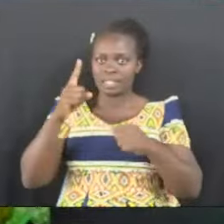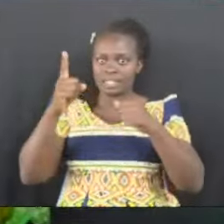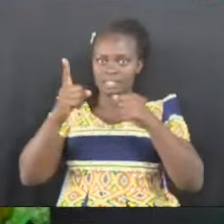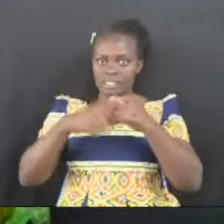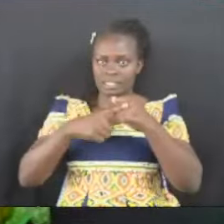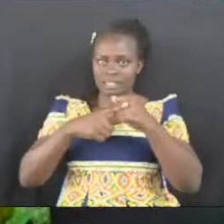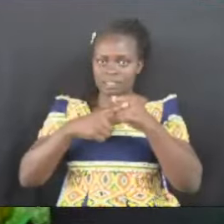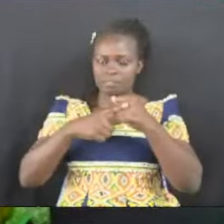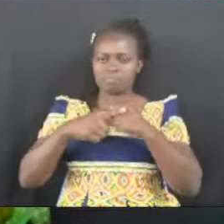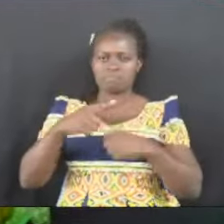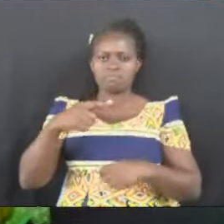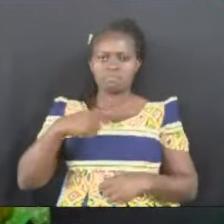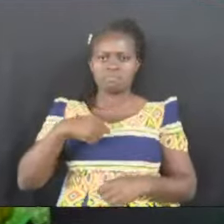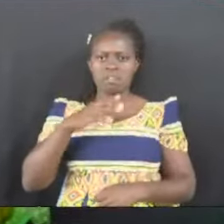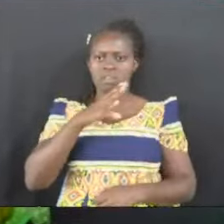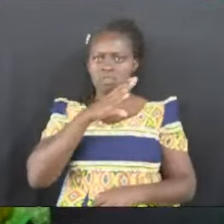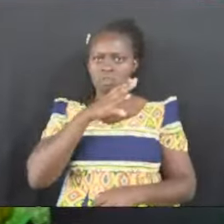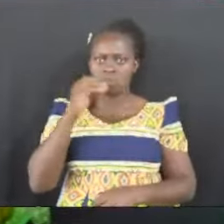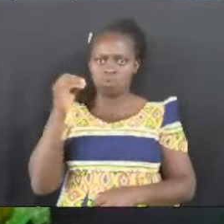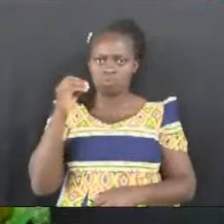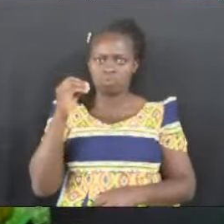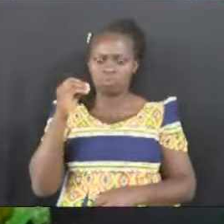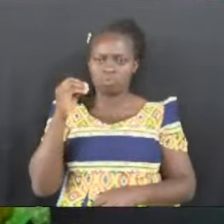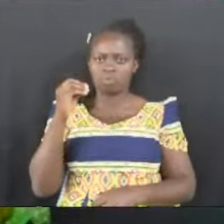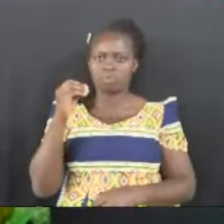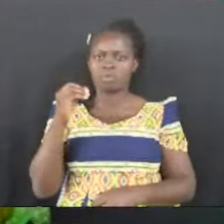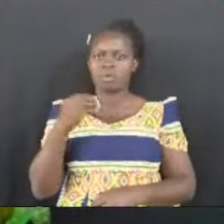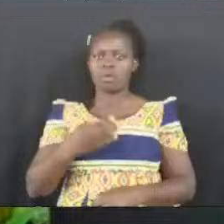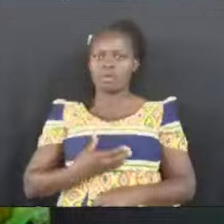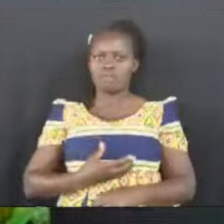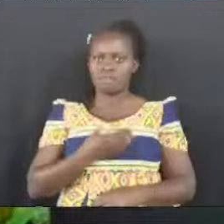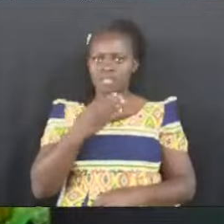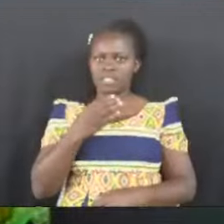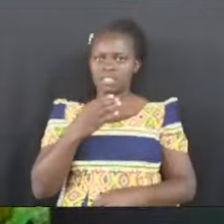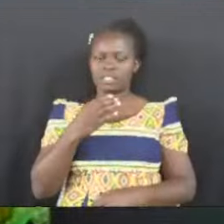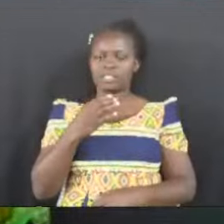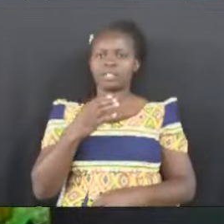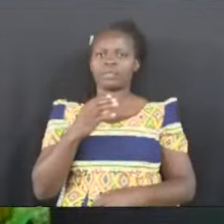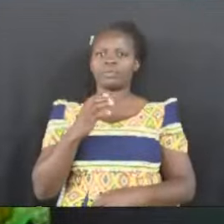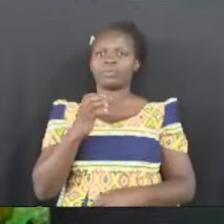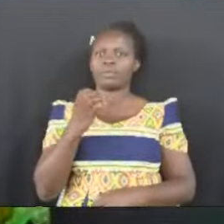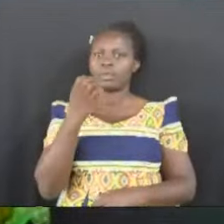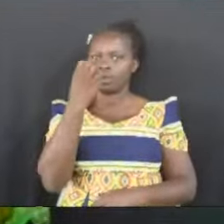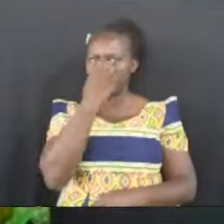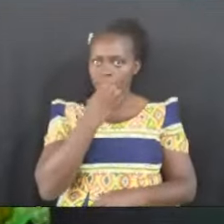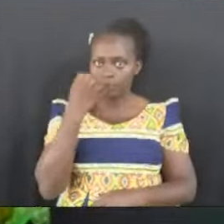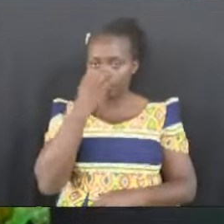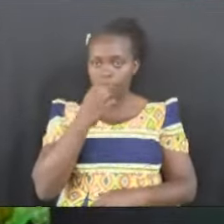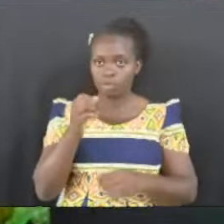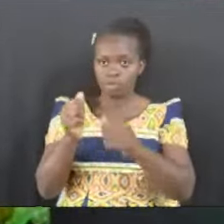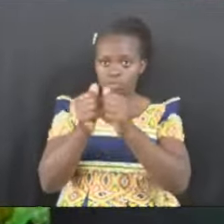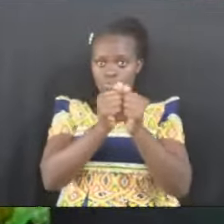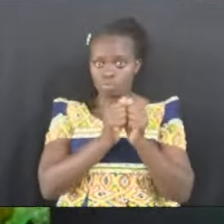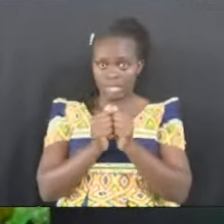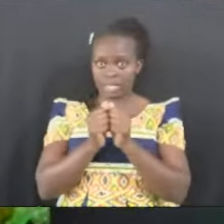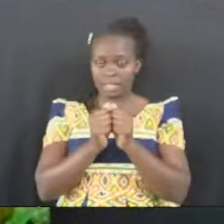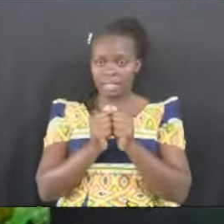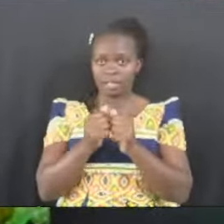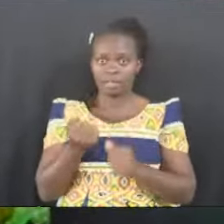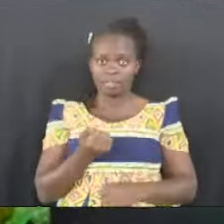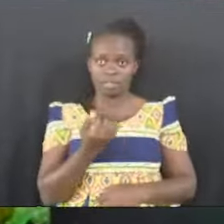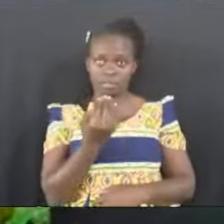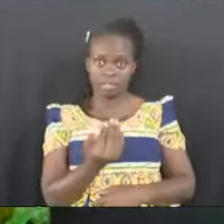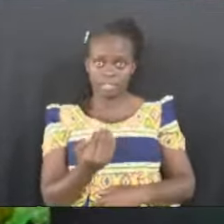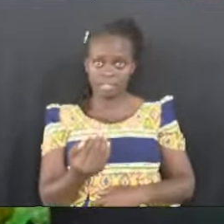I went to Brussels in Europe with my daughter, so we were traveling together.